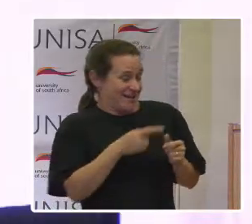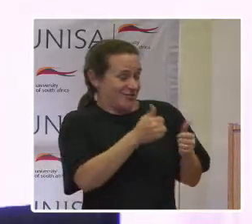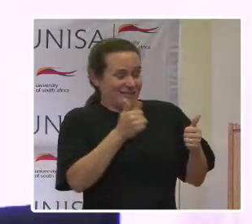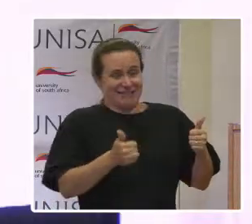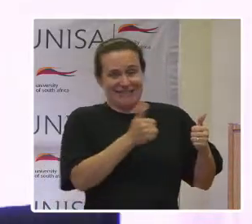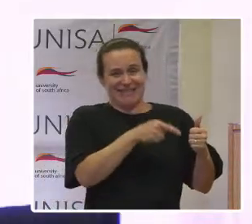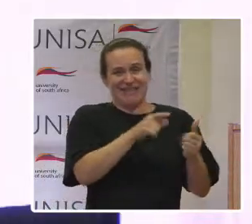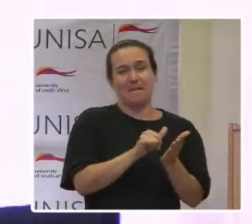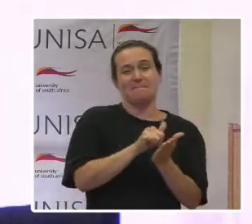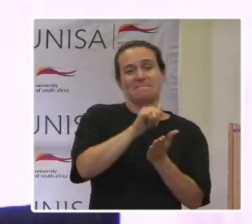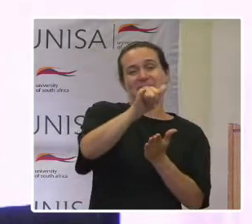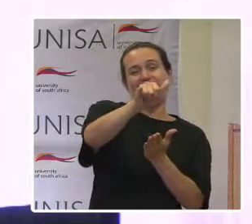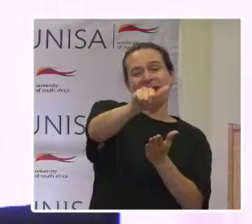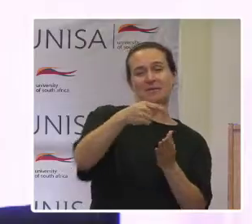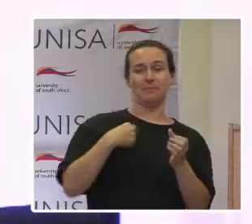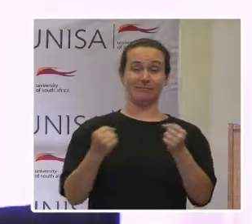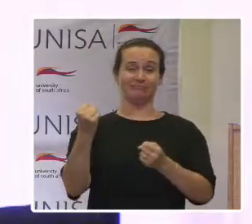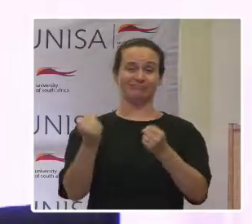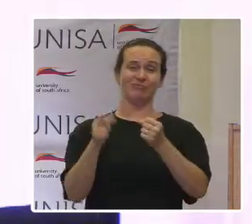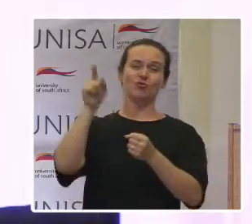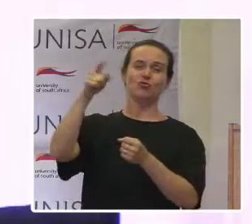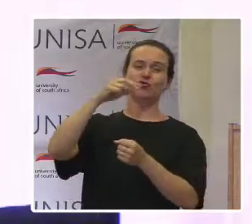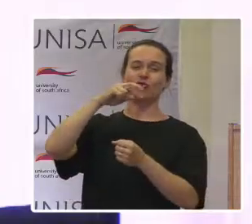that aeroplane to Moscow.